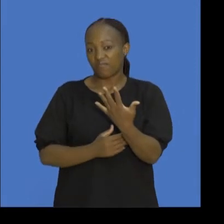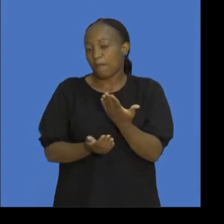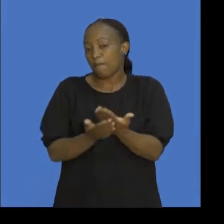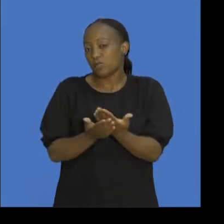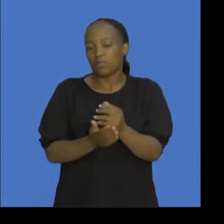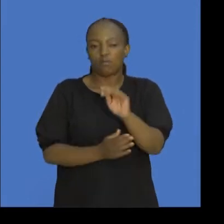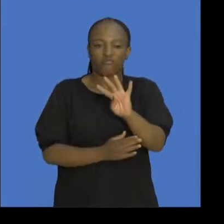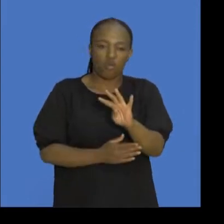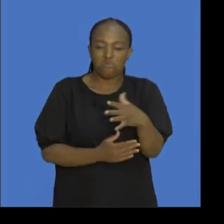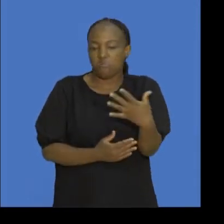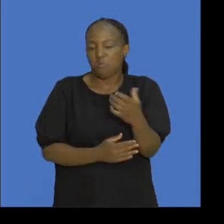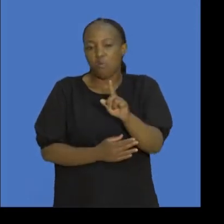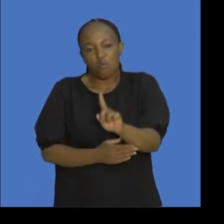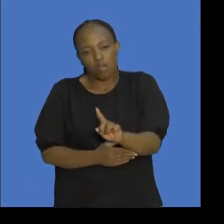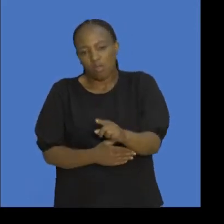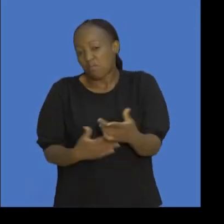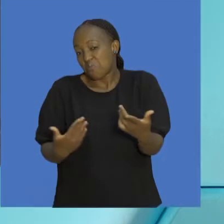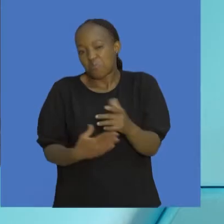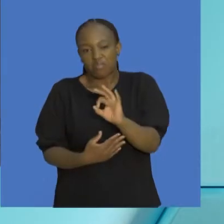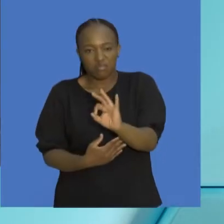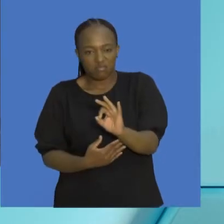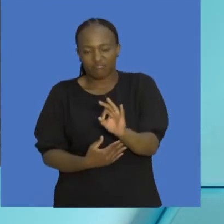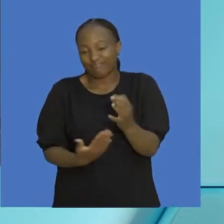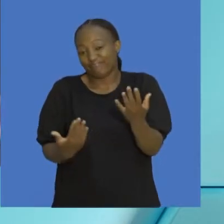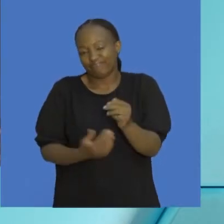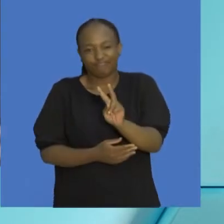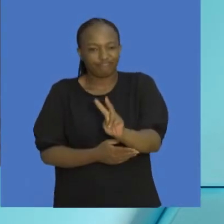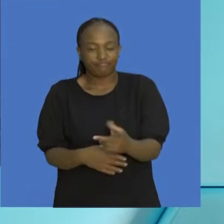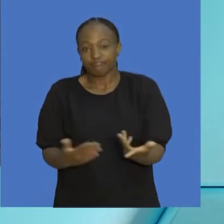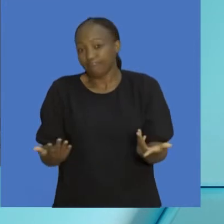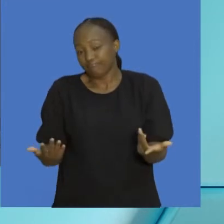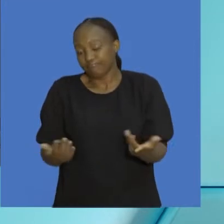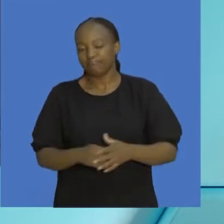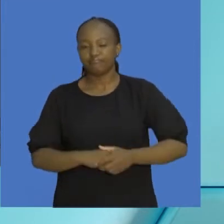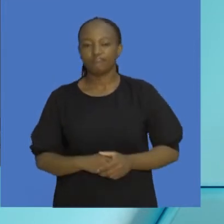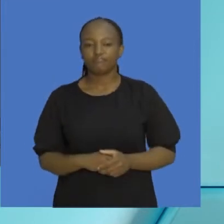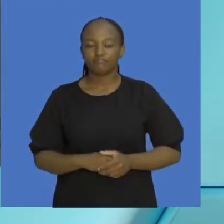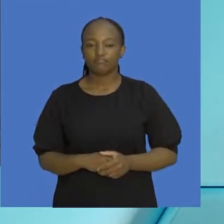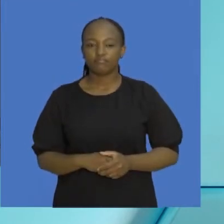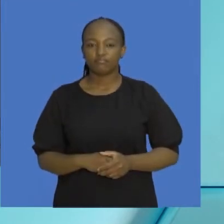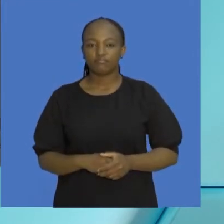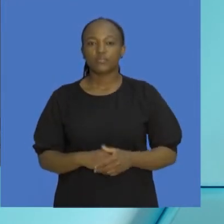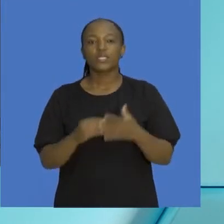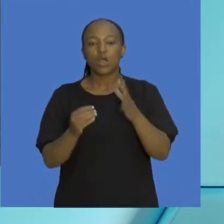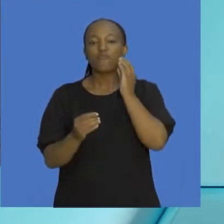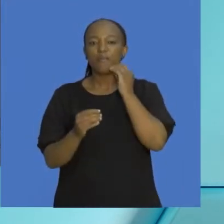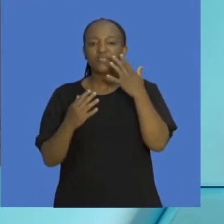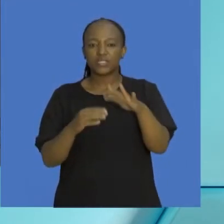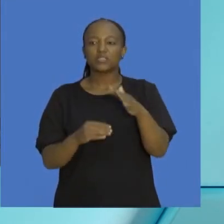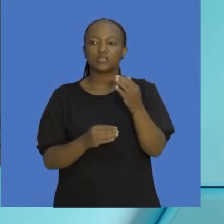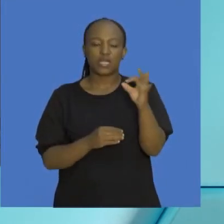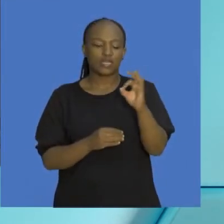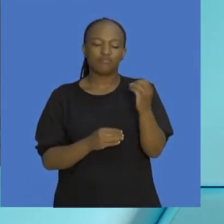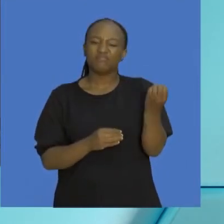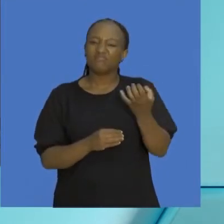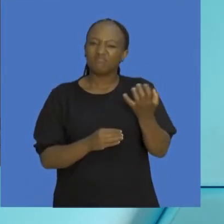1. 4 and 1, or 3 and 2. We don't know, okay? But we have the data with